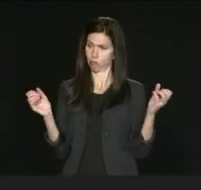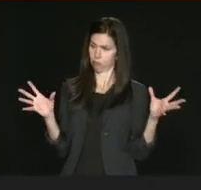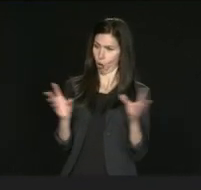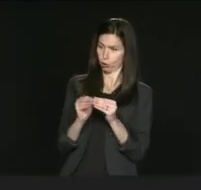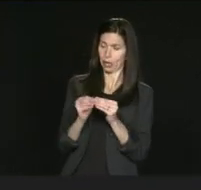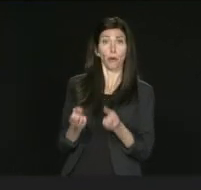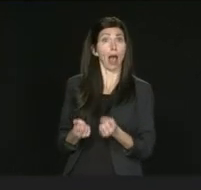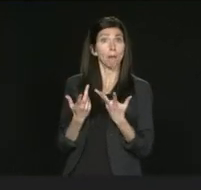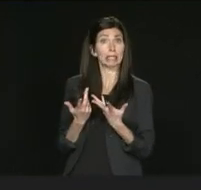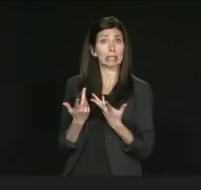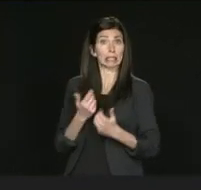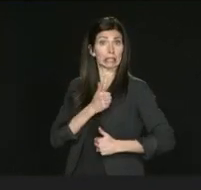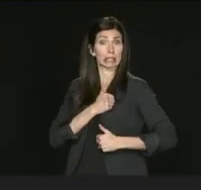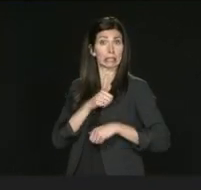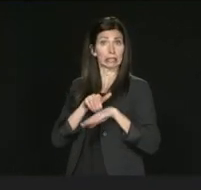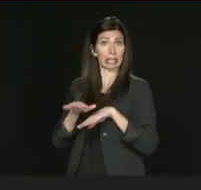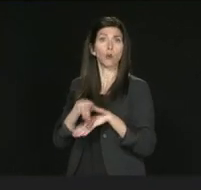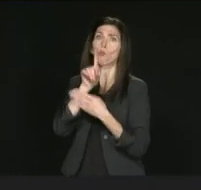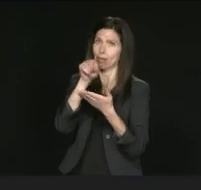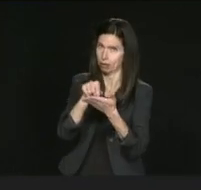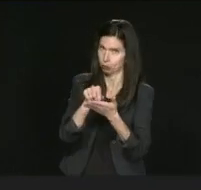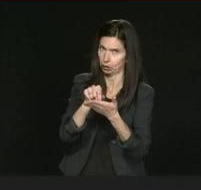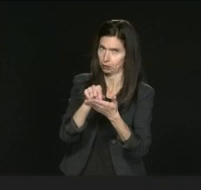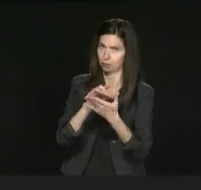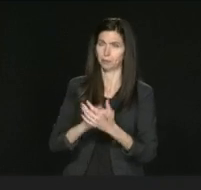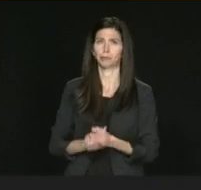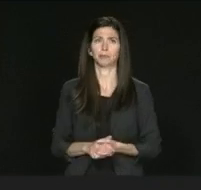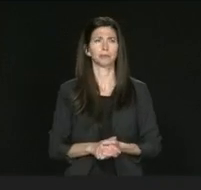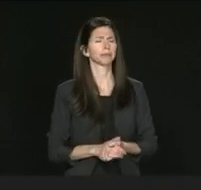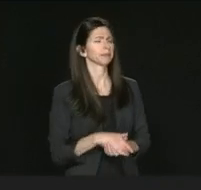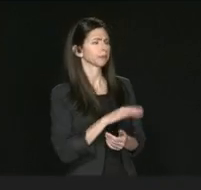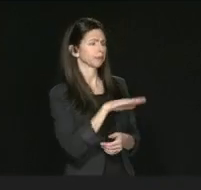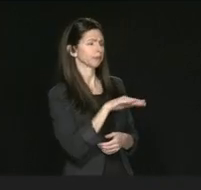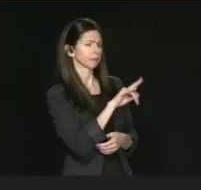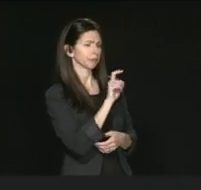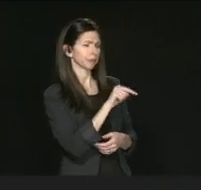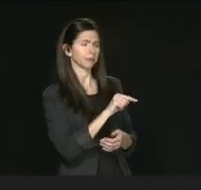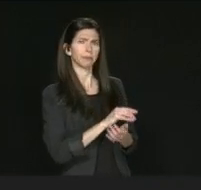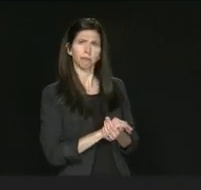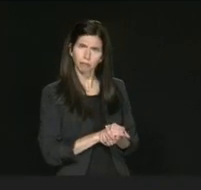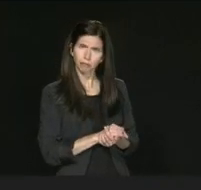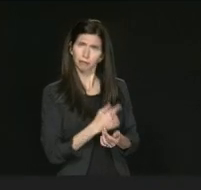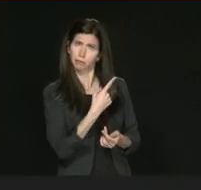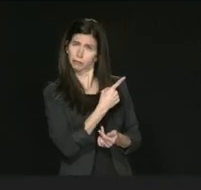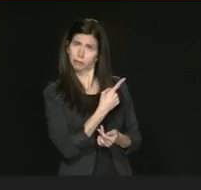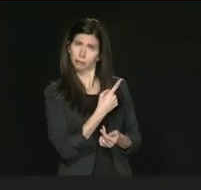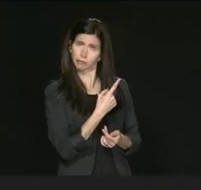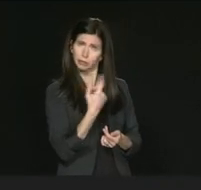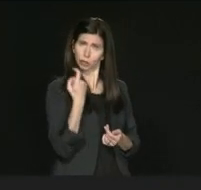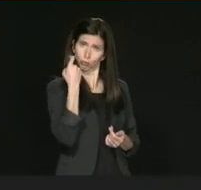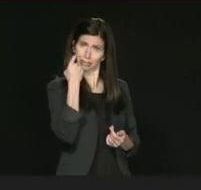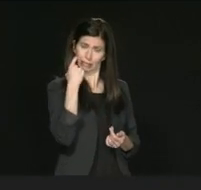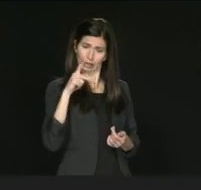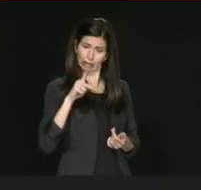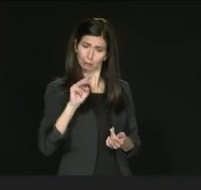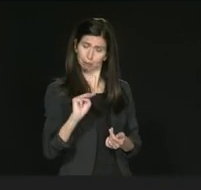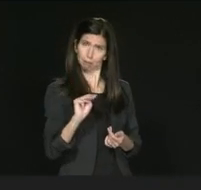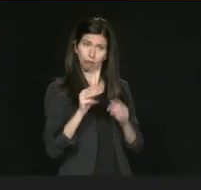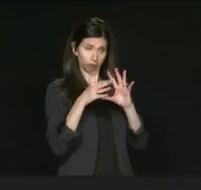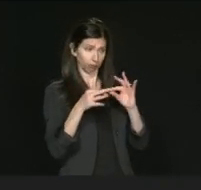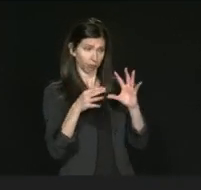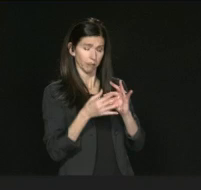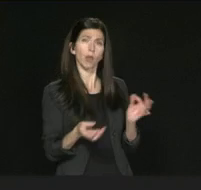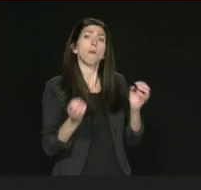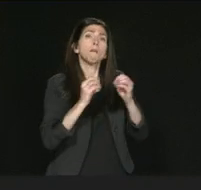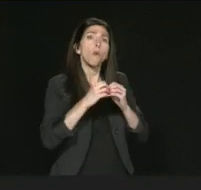about more support for seniors. Will that be coming this week? Answer. Well, as to when,